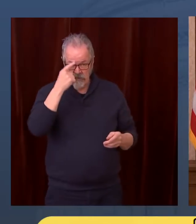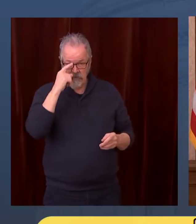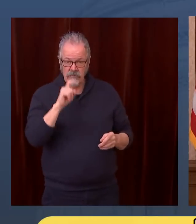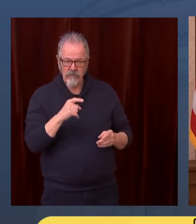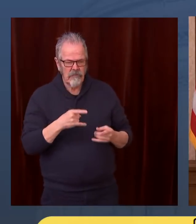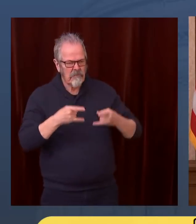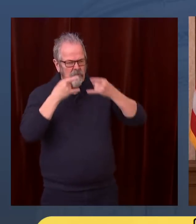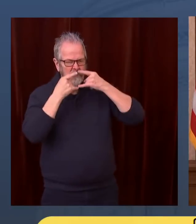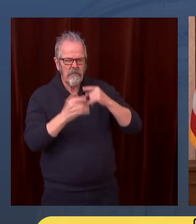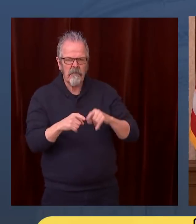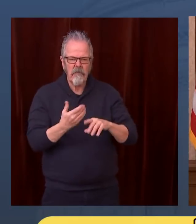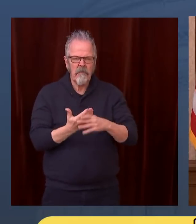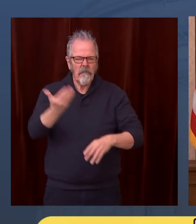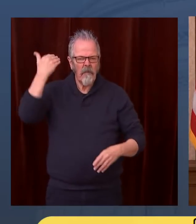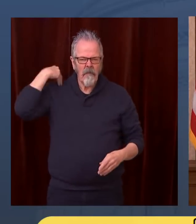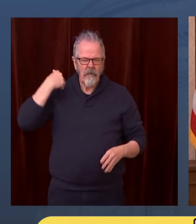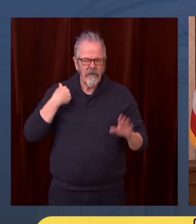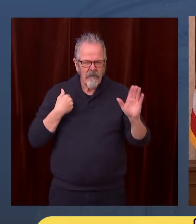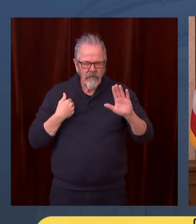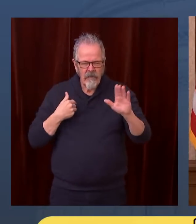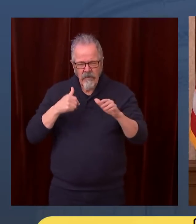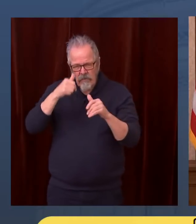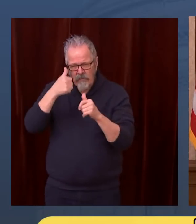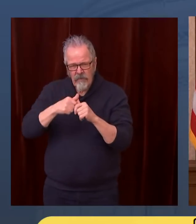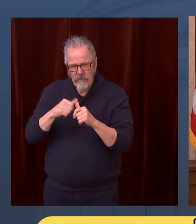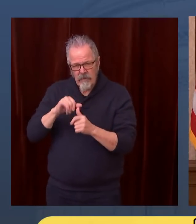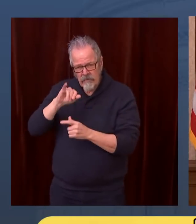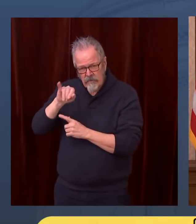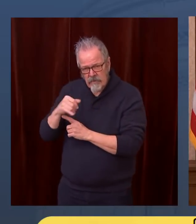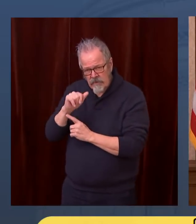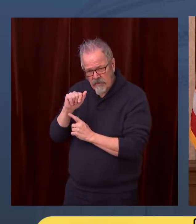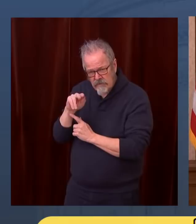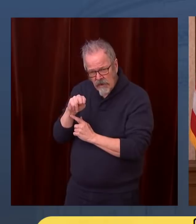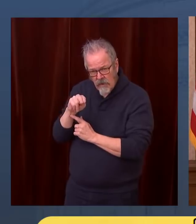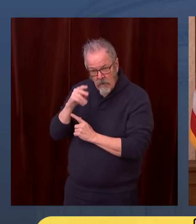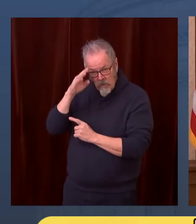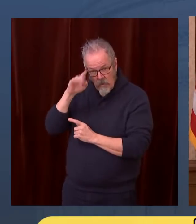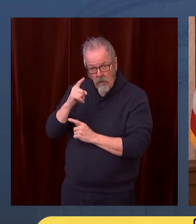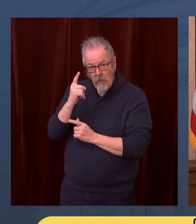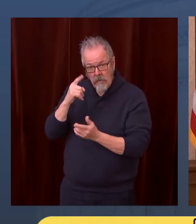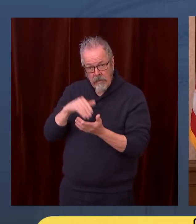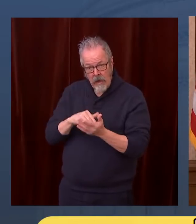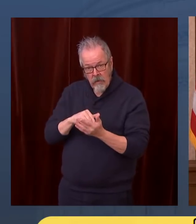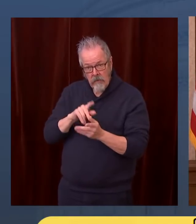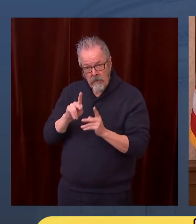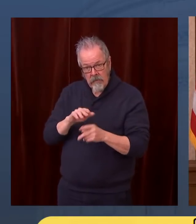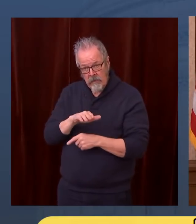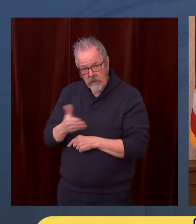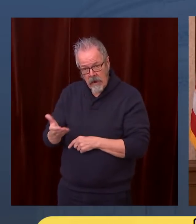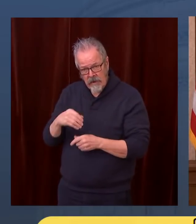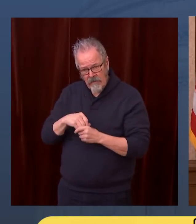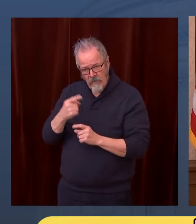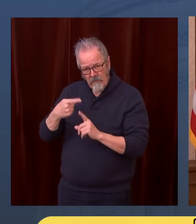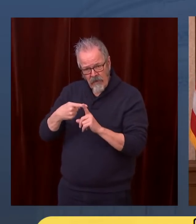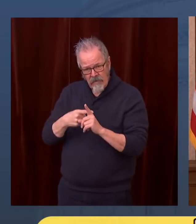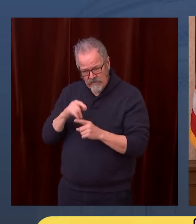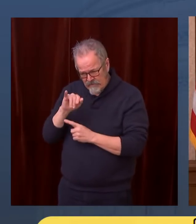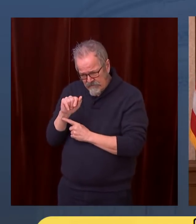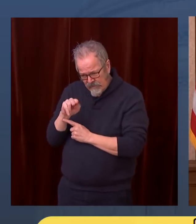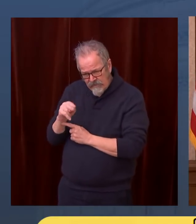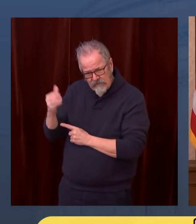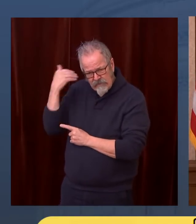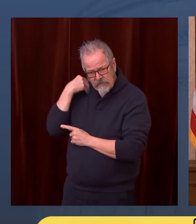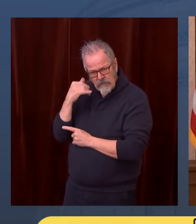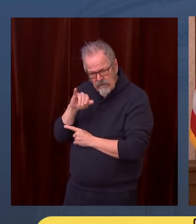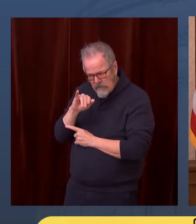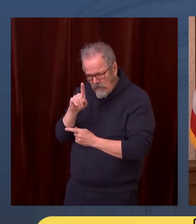1,000 people in January to this disease, 1,000 people. And when we make decisions, it seems to me we ought to